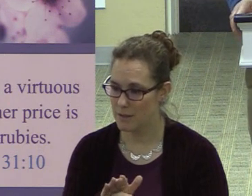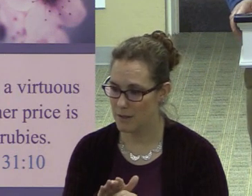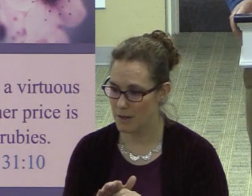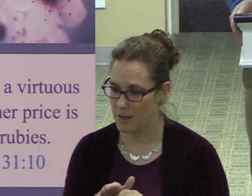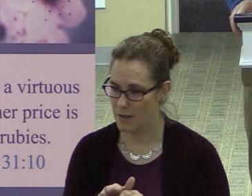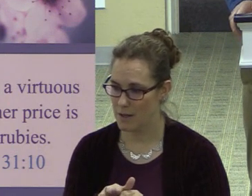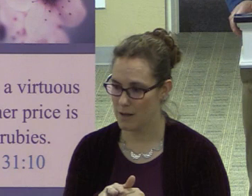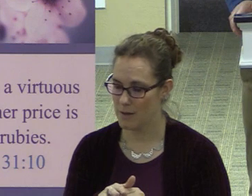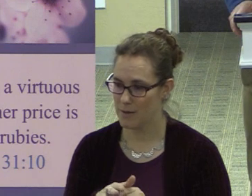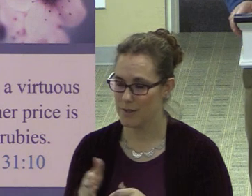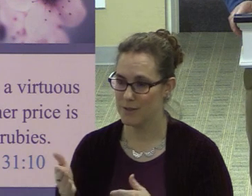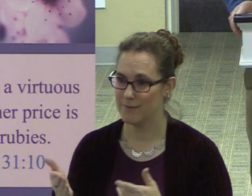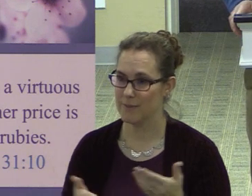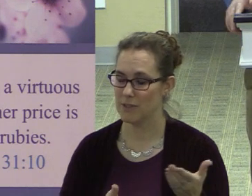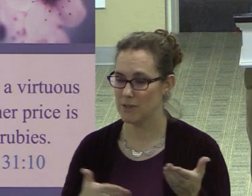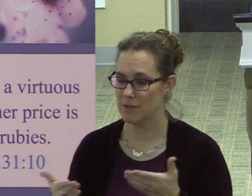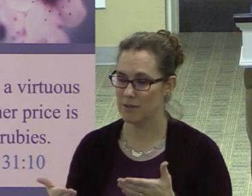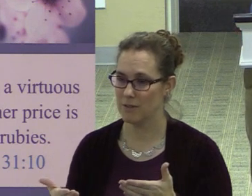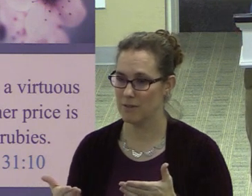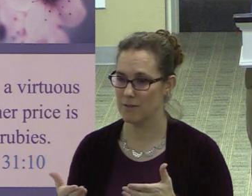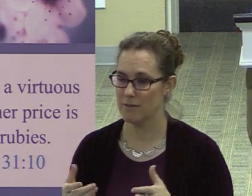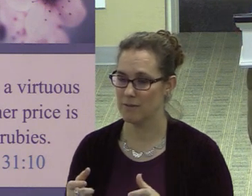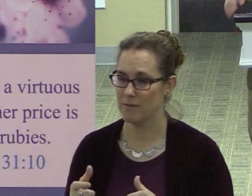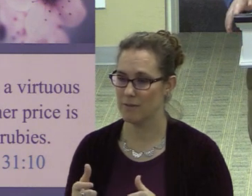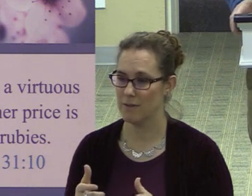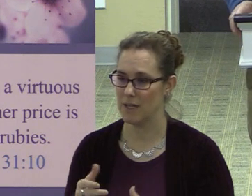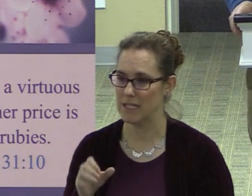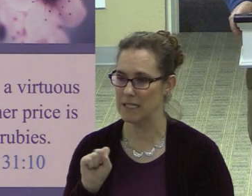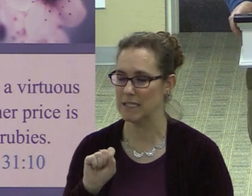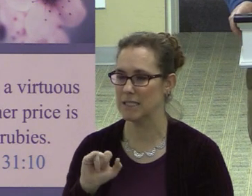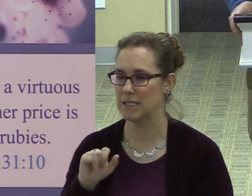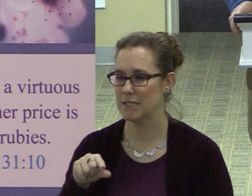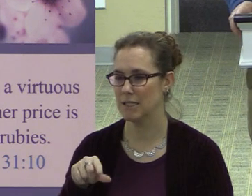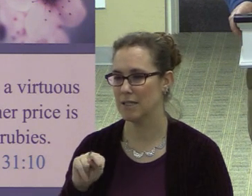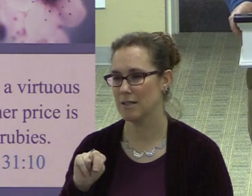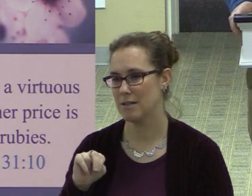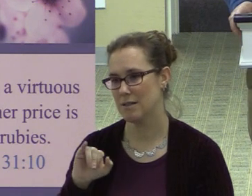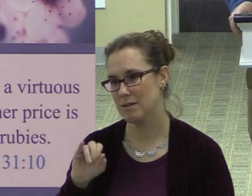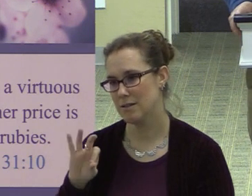will serve significantly in changing the children of Israel.